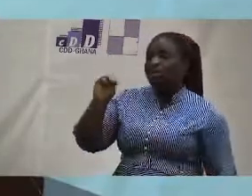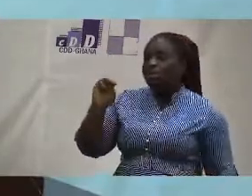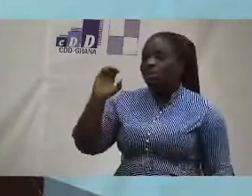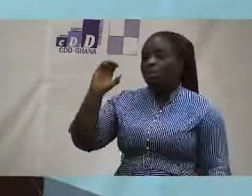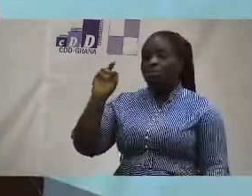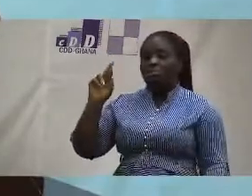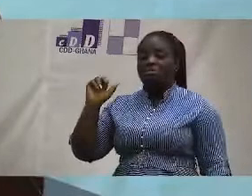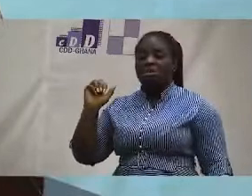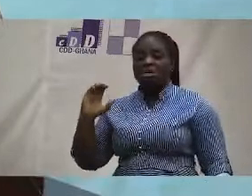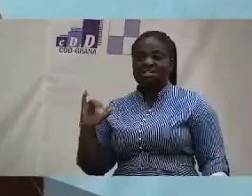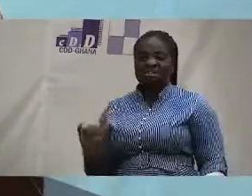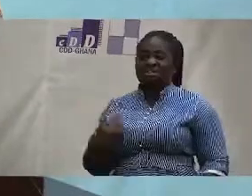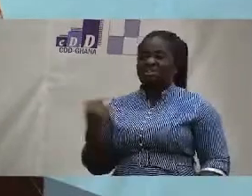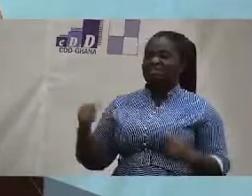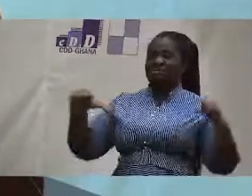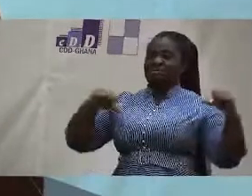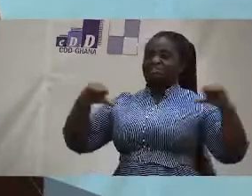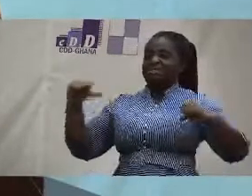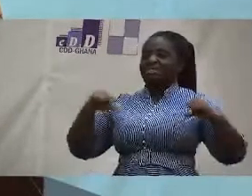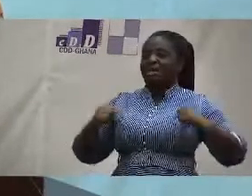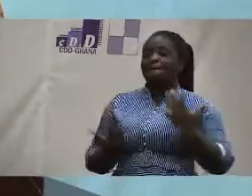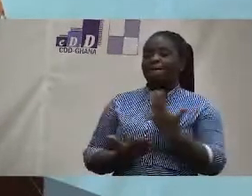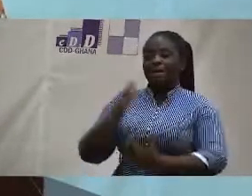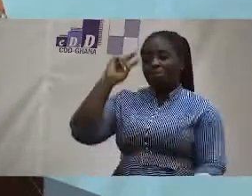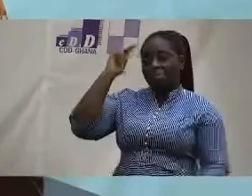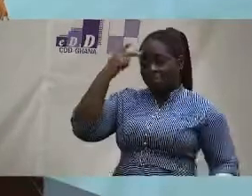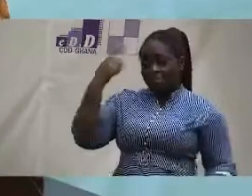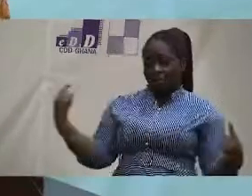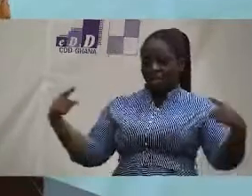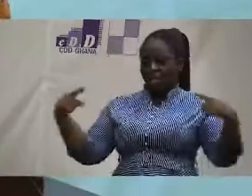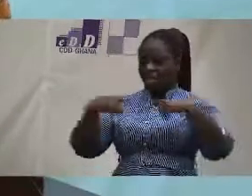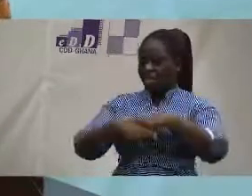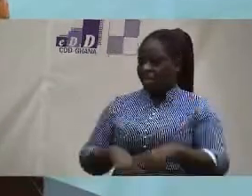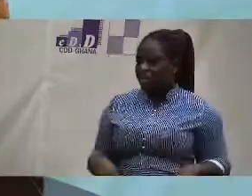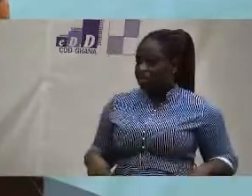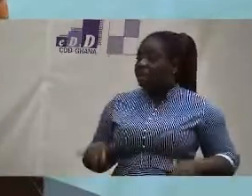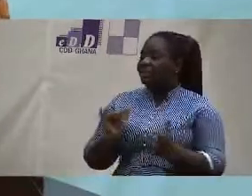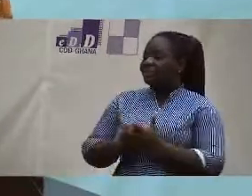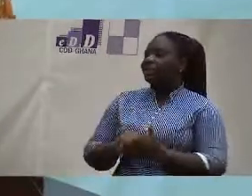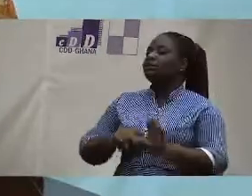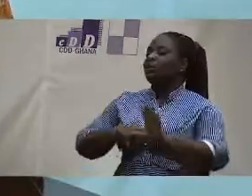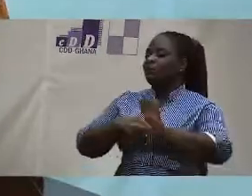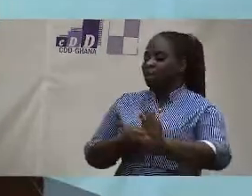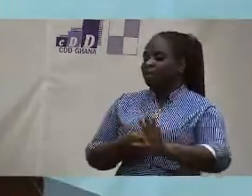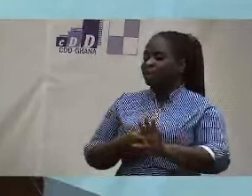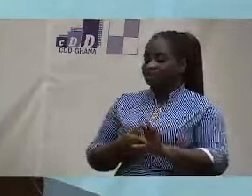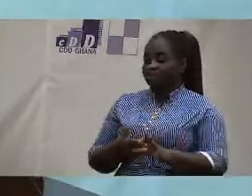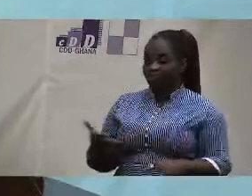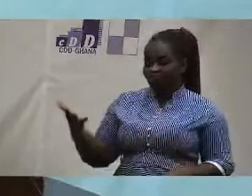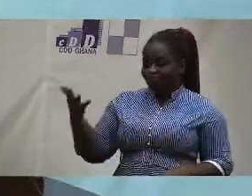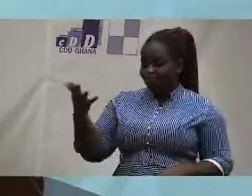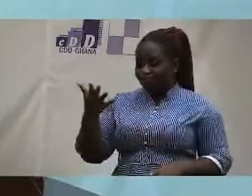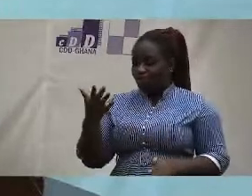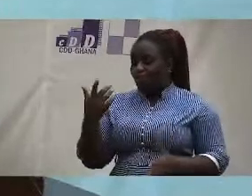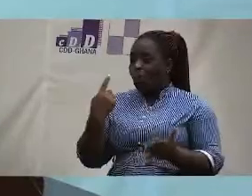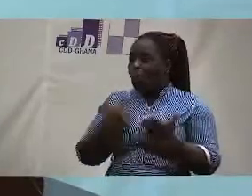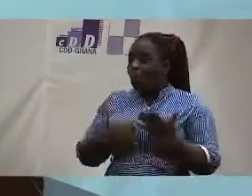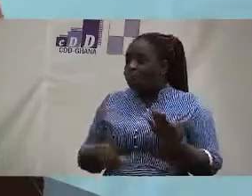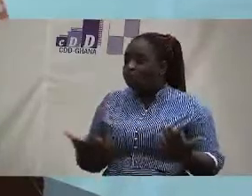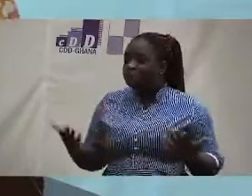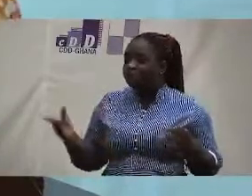itself, and we are often boosted by political crisis. So I think that's beginning to charge you in terms of what do